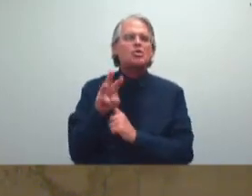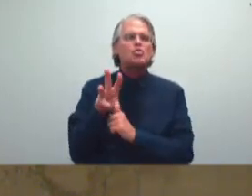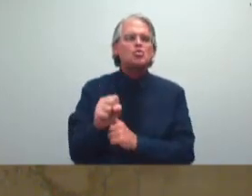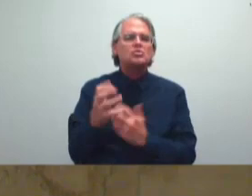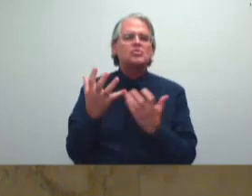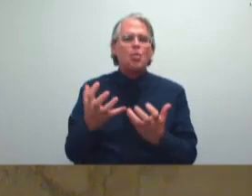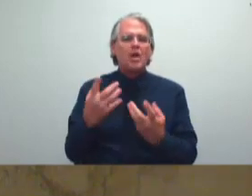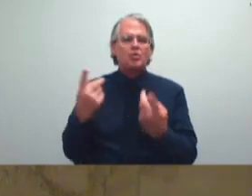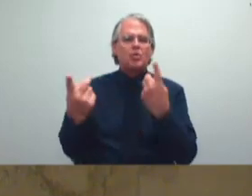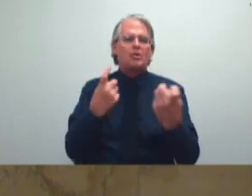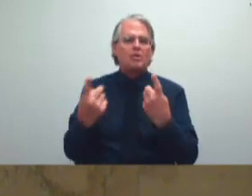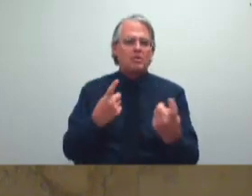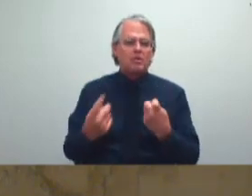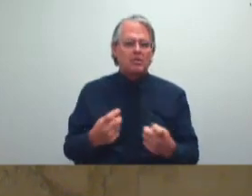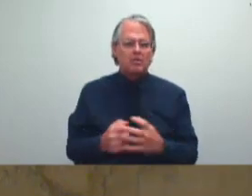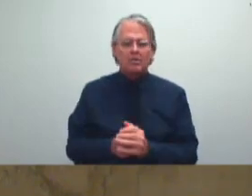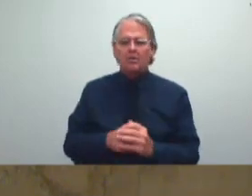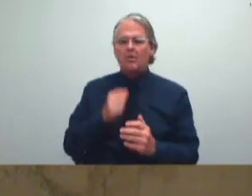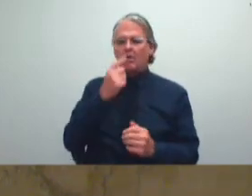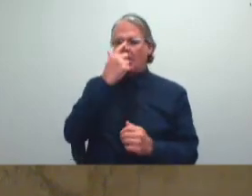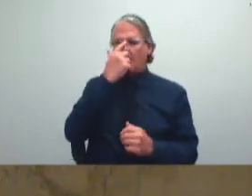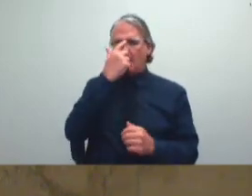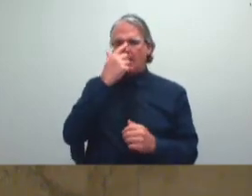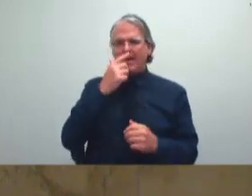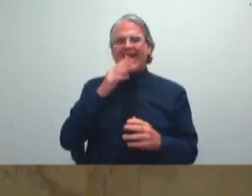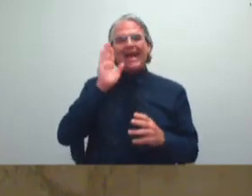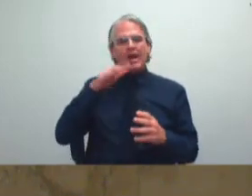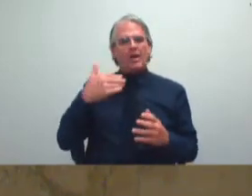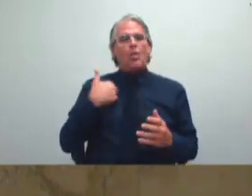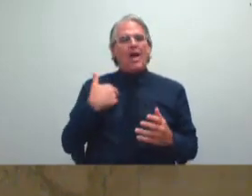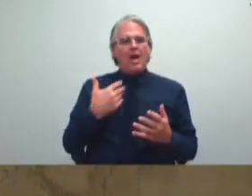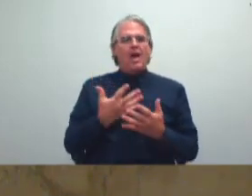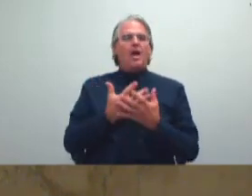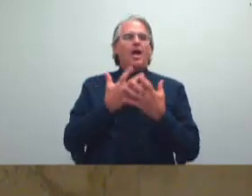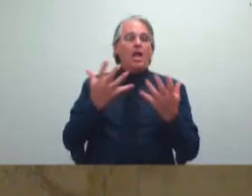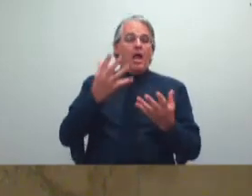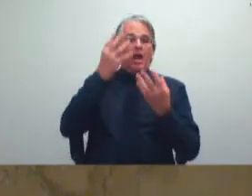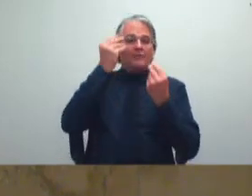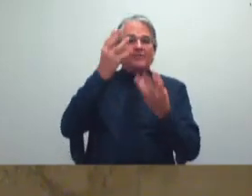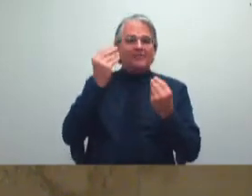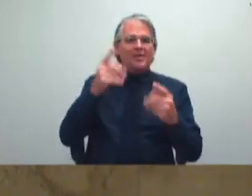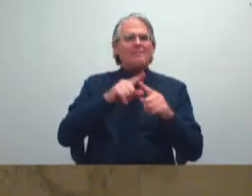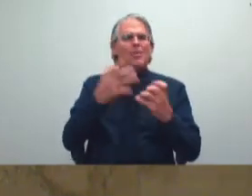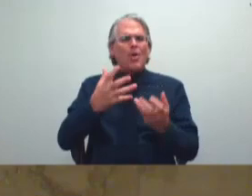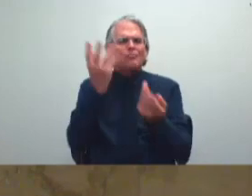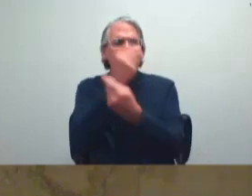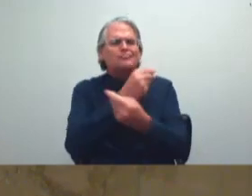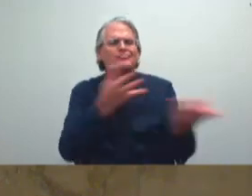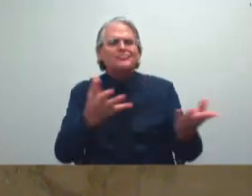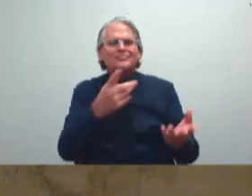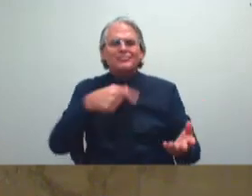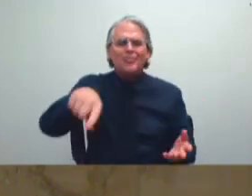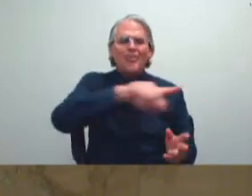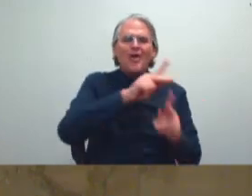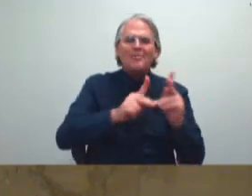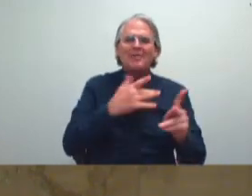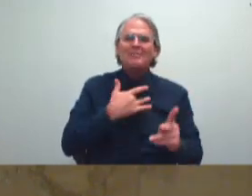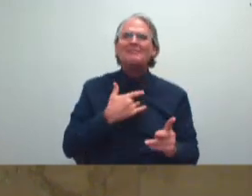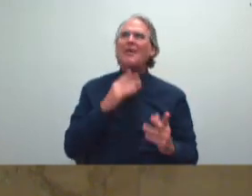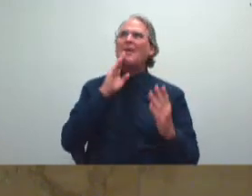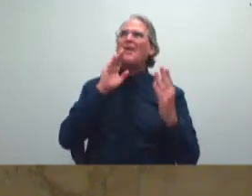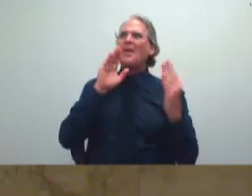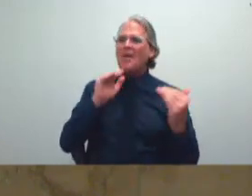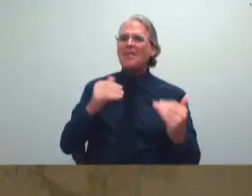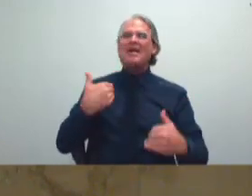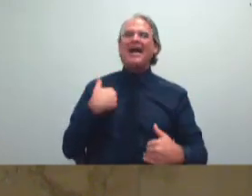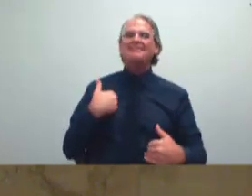a lot of information and we kind of wanted to give the community some hope. So I'm going to send it over to John Humbert. And you